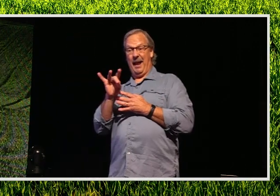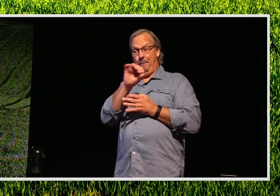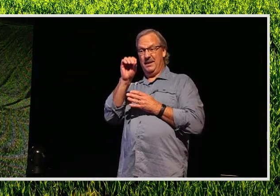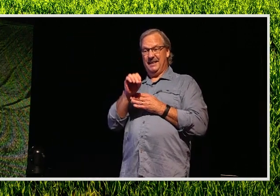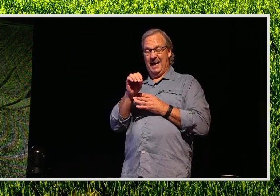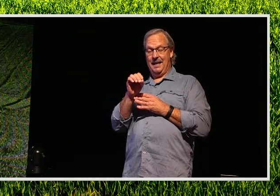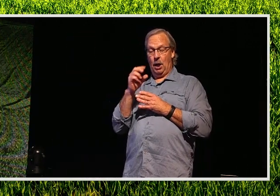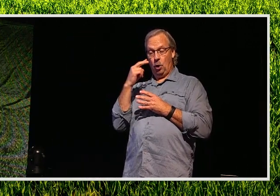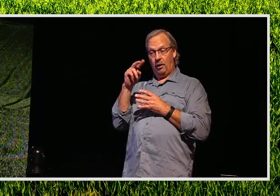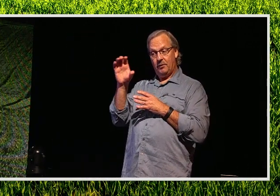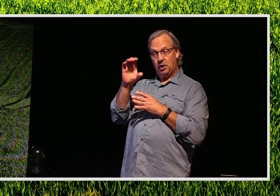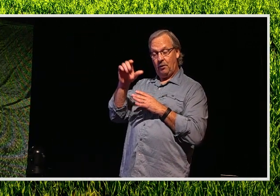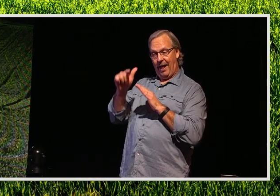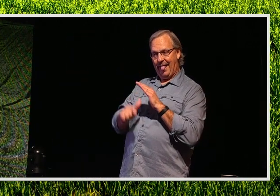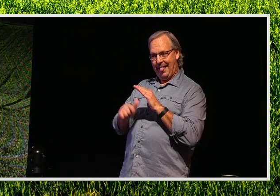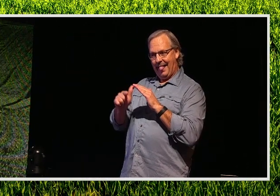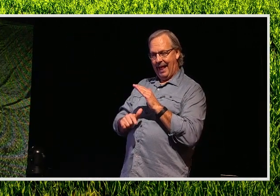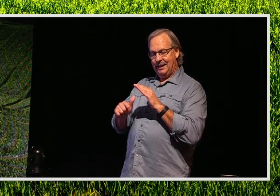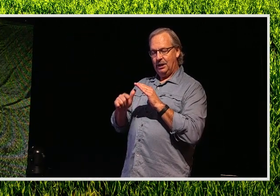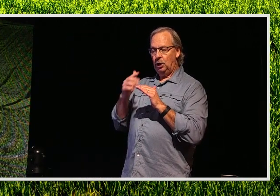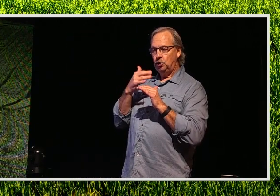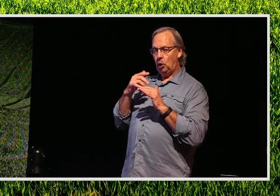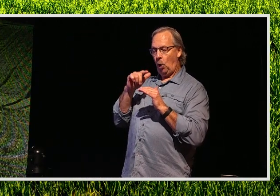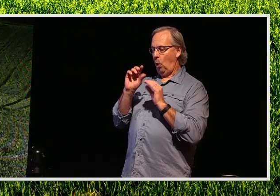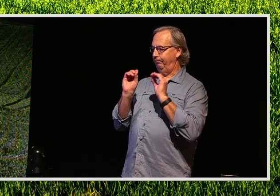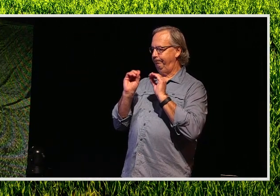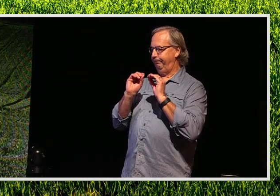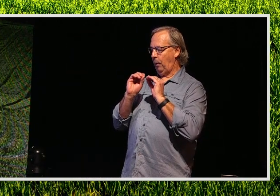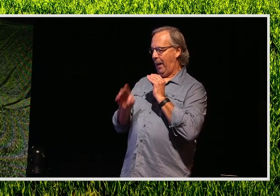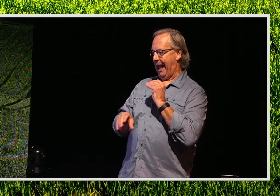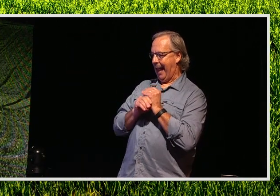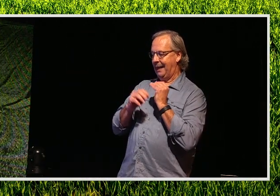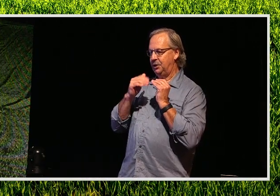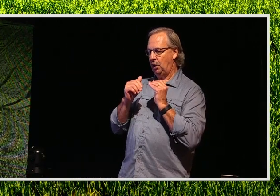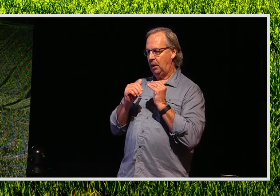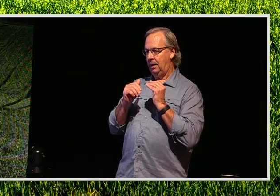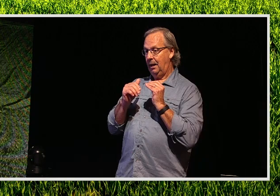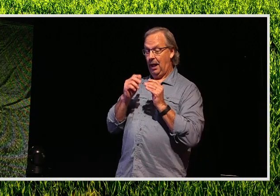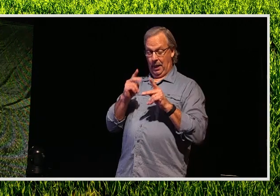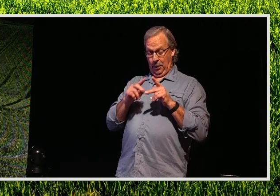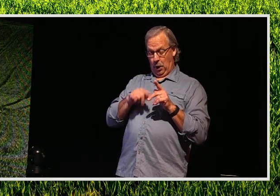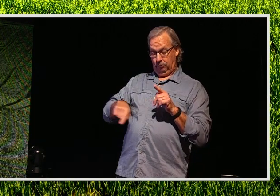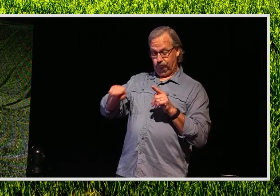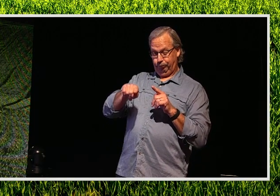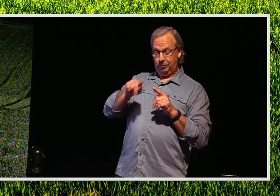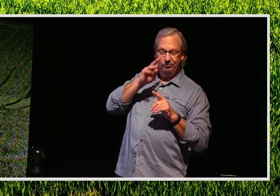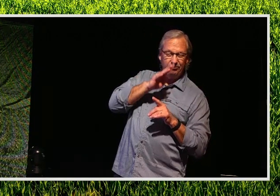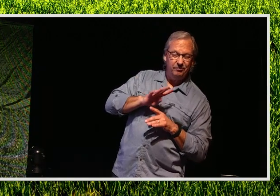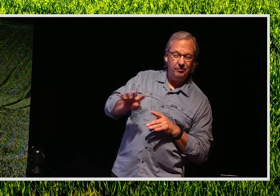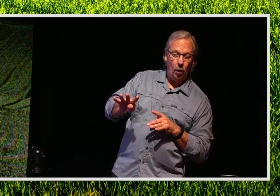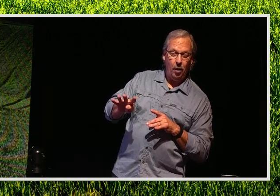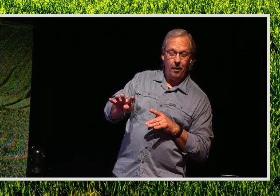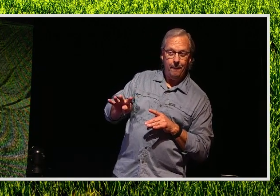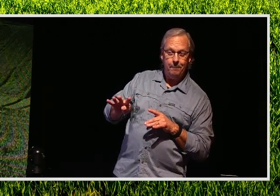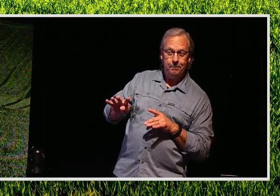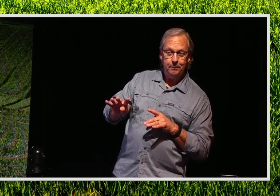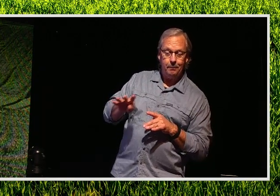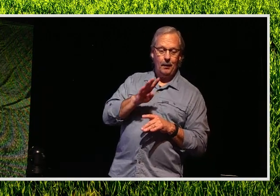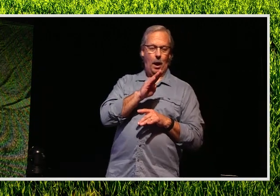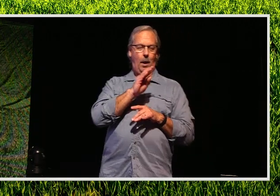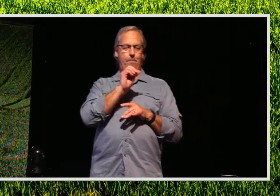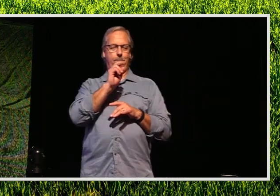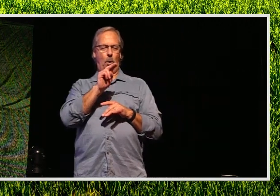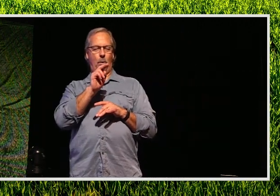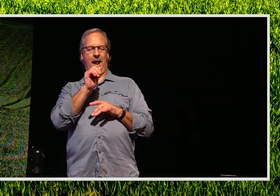has less sugar or no added sugar at all. But these people have gone largely ignored. But have no fear, AppeSweet is